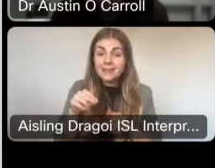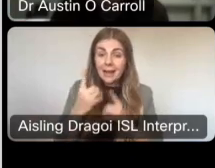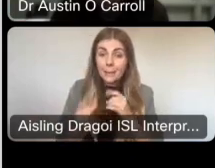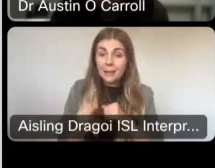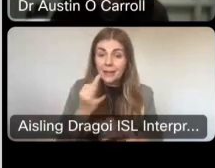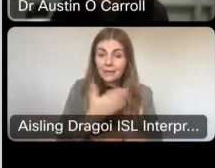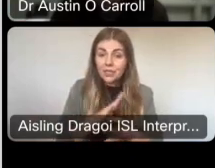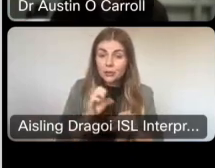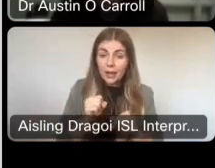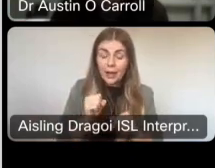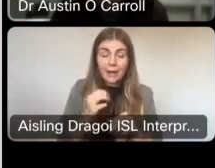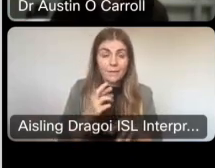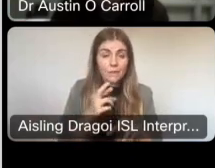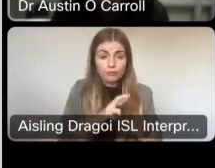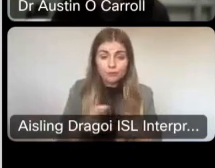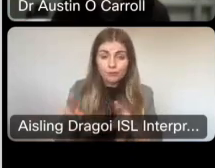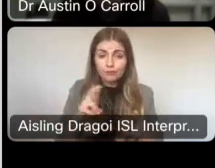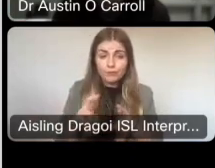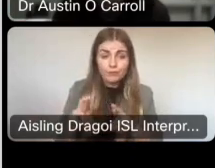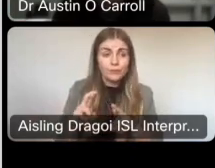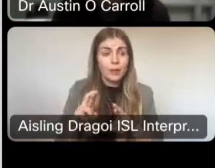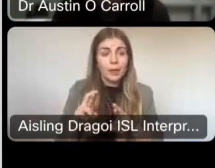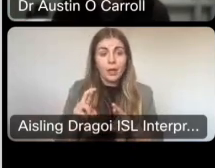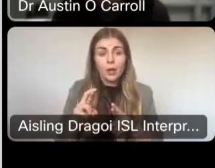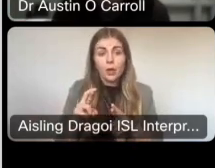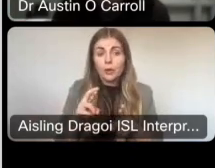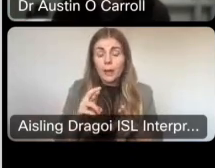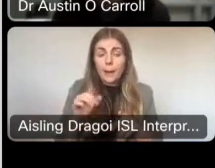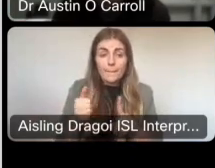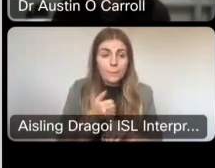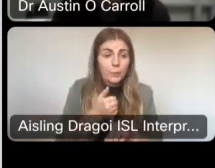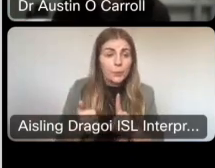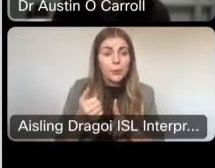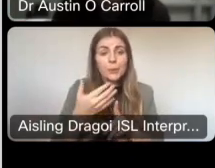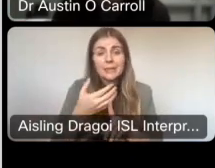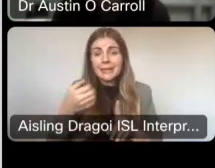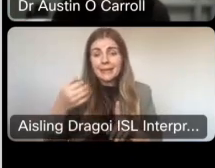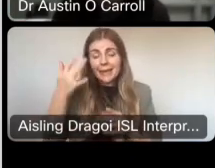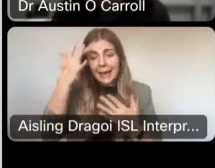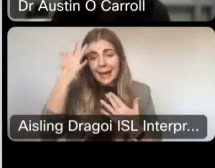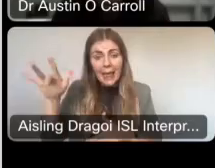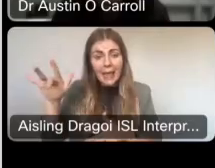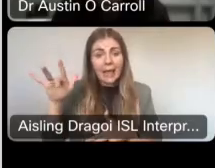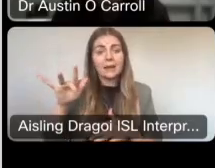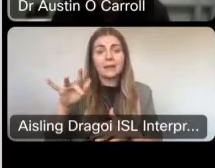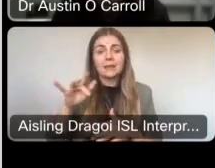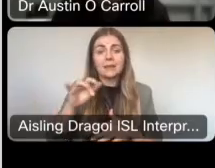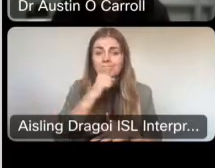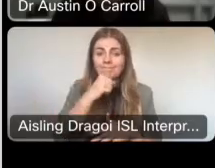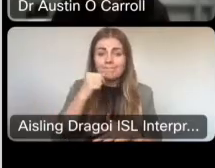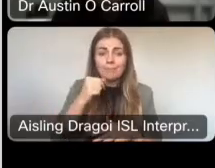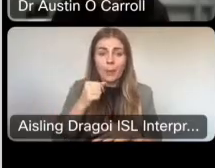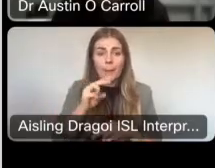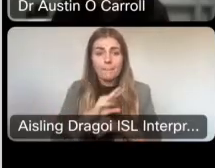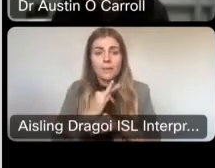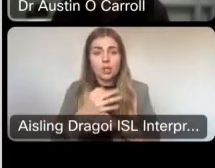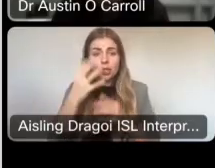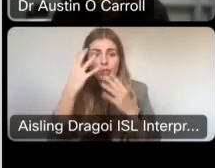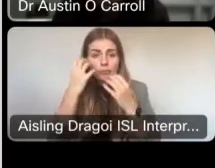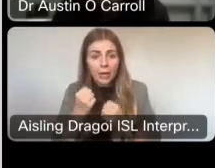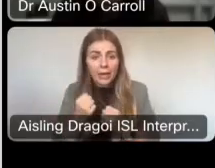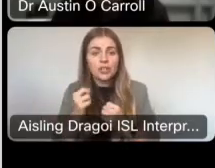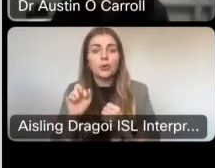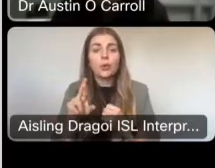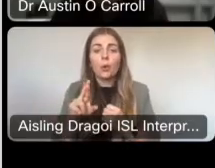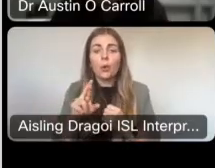neglect, severe maternal depression, substance abuse, family violence, and they don't have those strong people, parents,